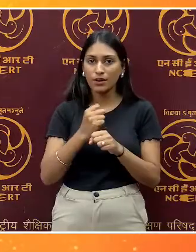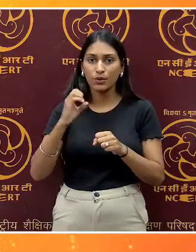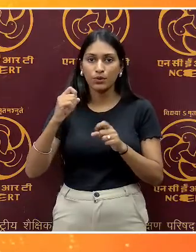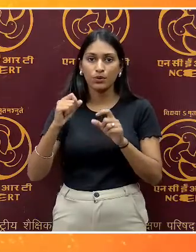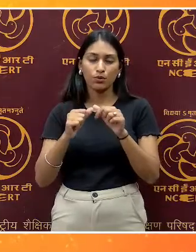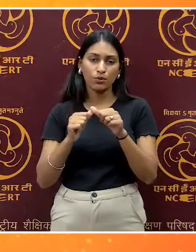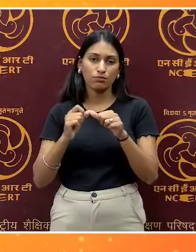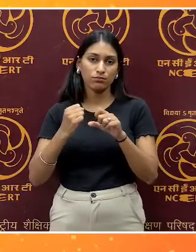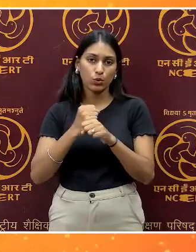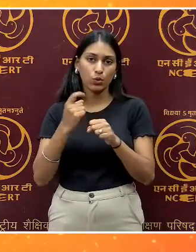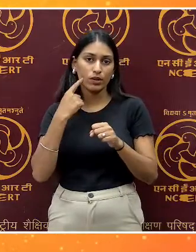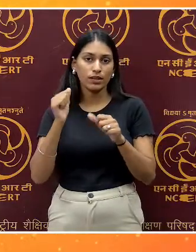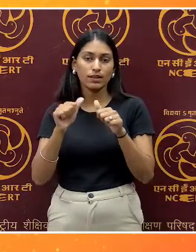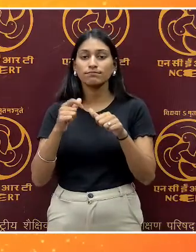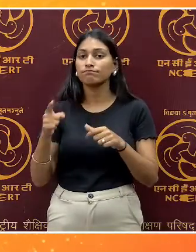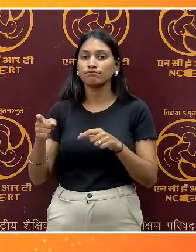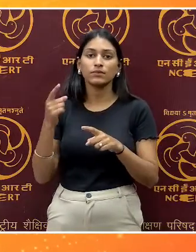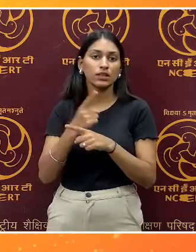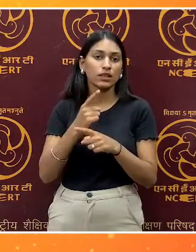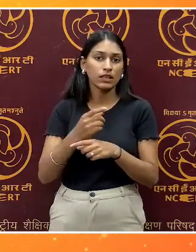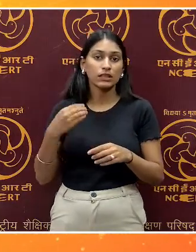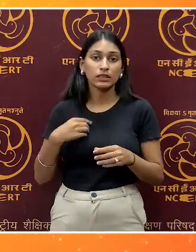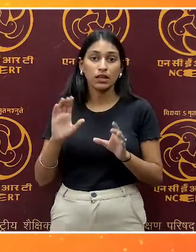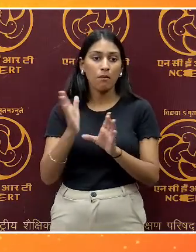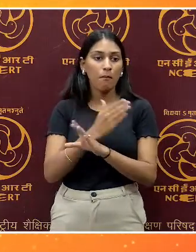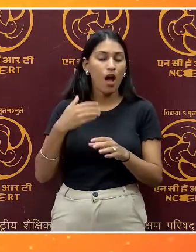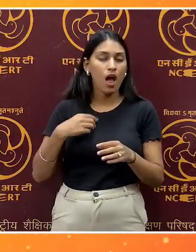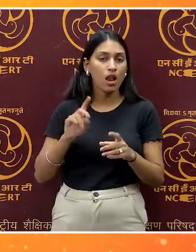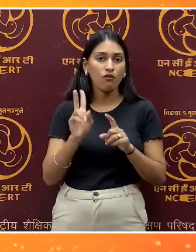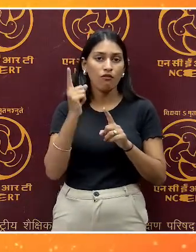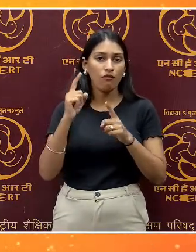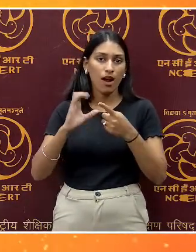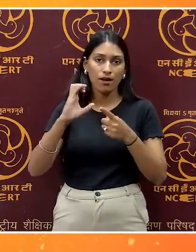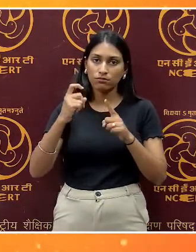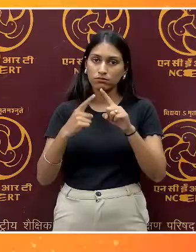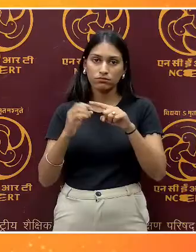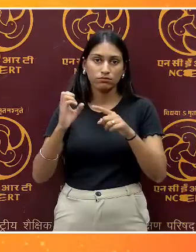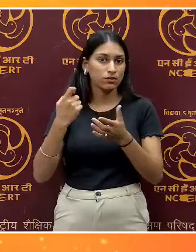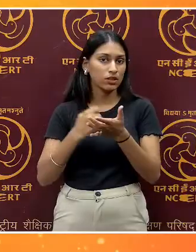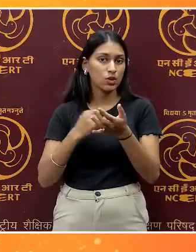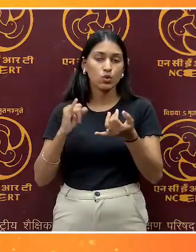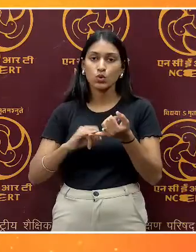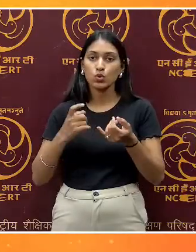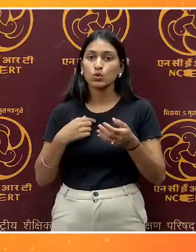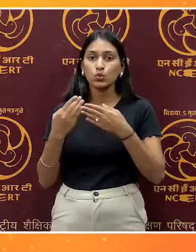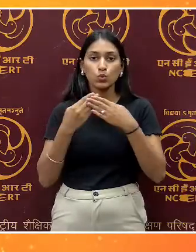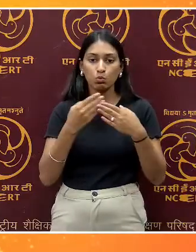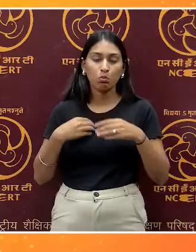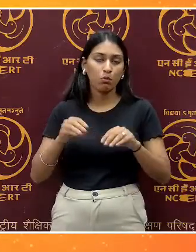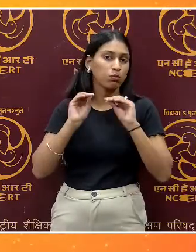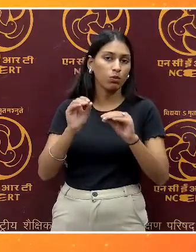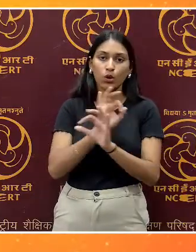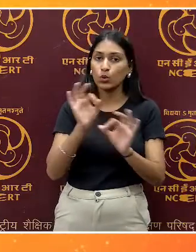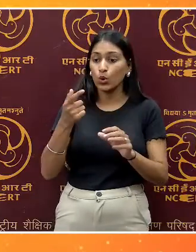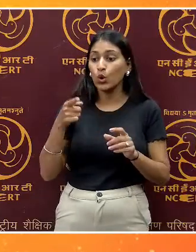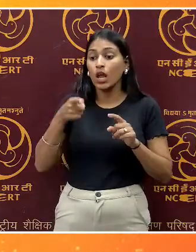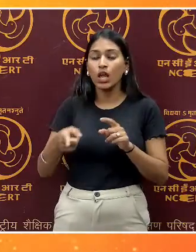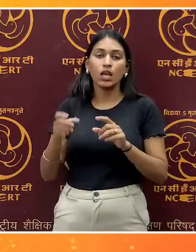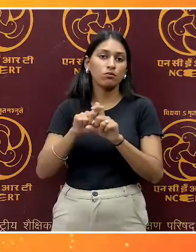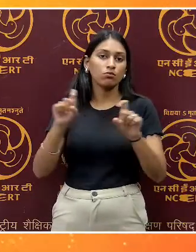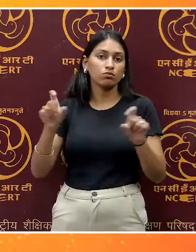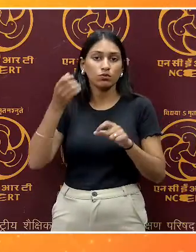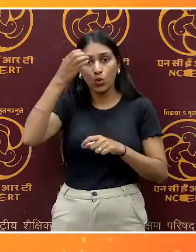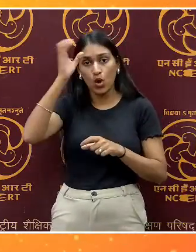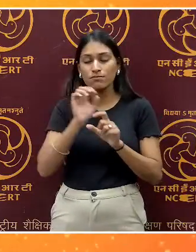dear viewers, I would like to tell you, I did not study vectors when I was in the school, but I am very clear with the concepts, all the